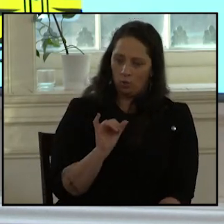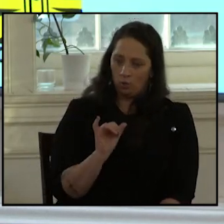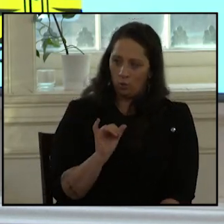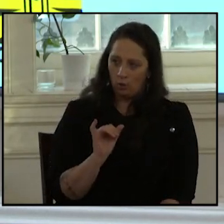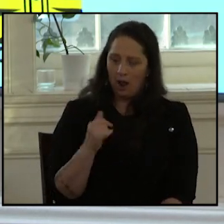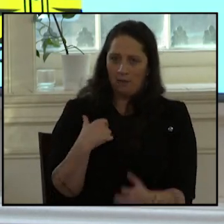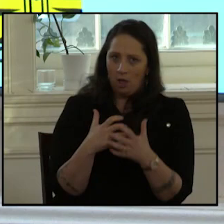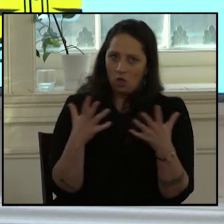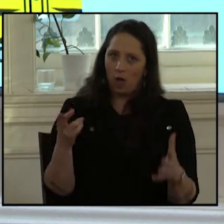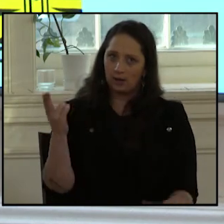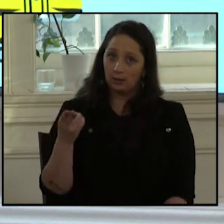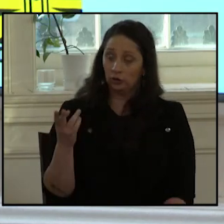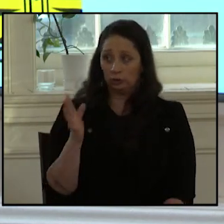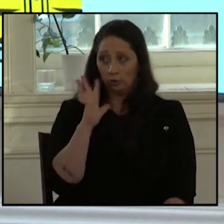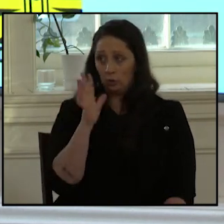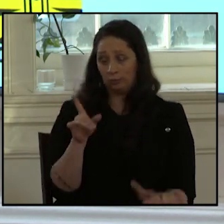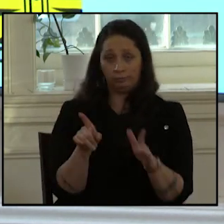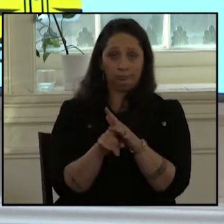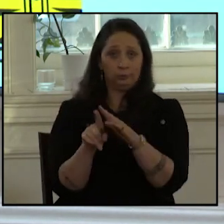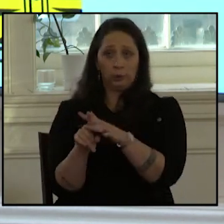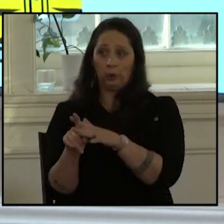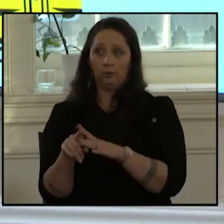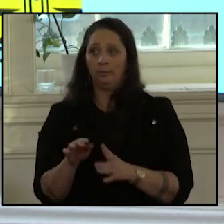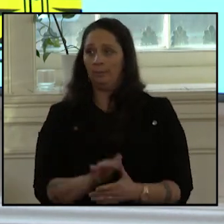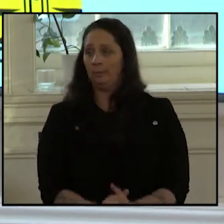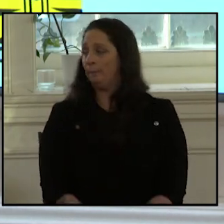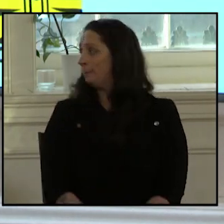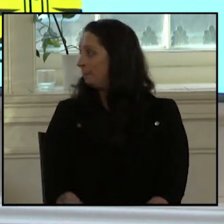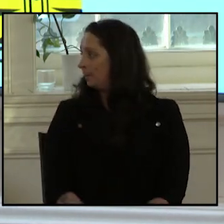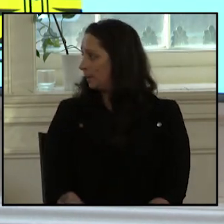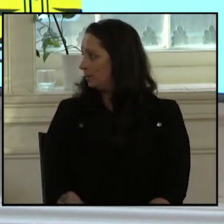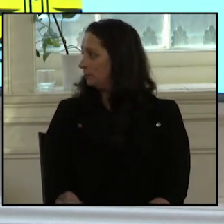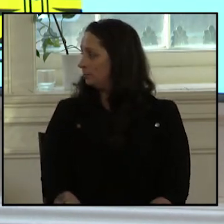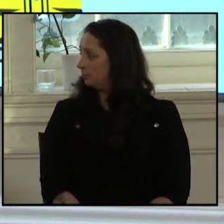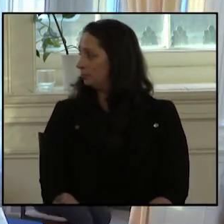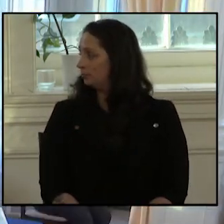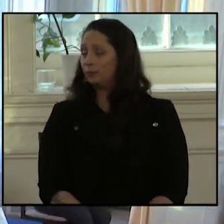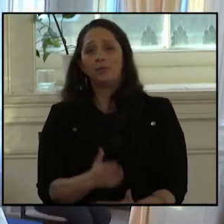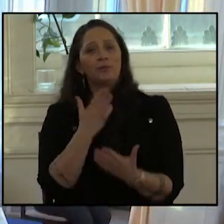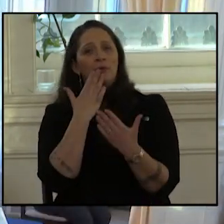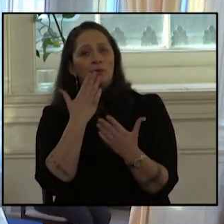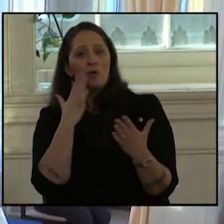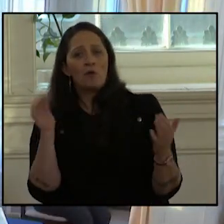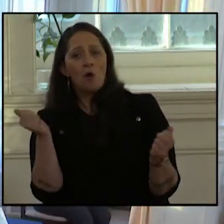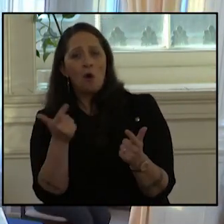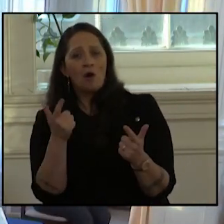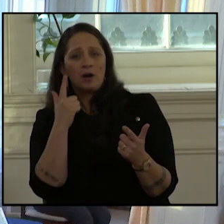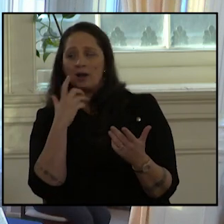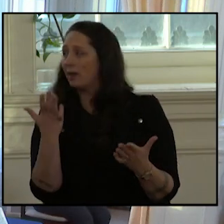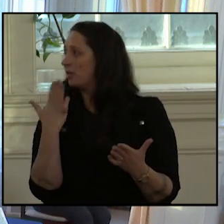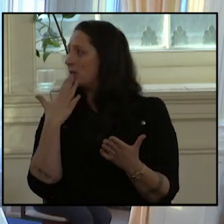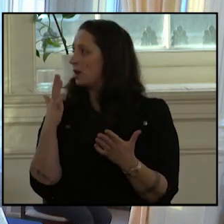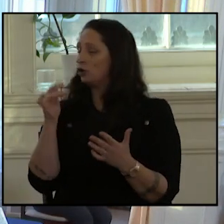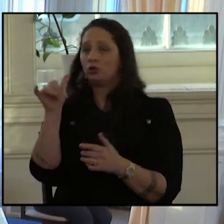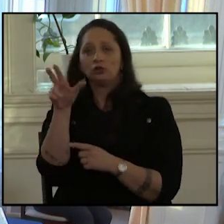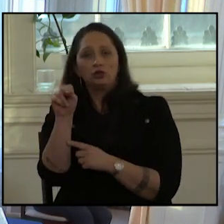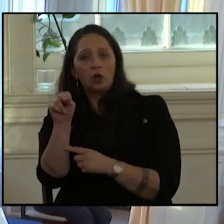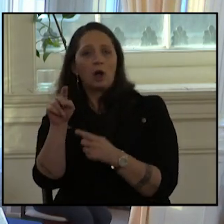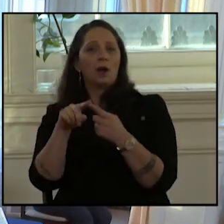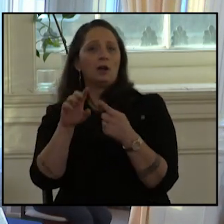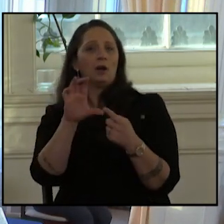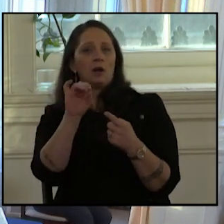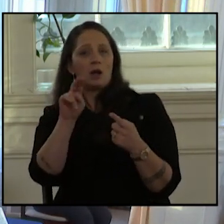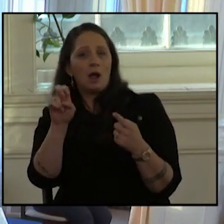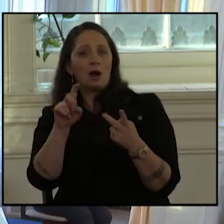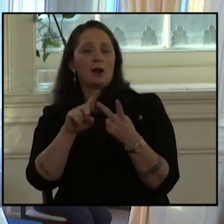there are lots of others that Denise have mentioned. Well, thank you all so much. Let's please give John Mills, Ms.